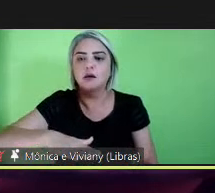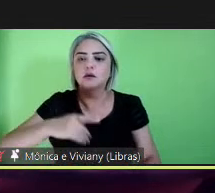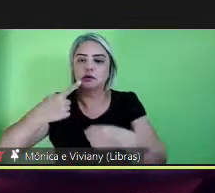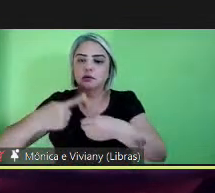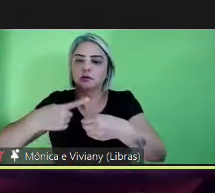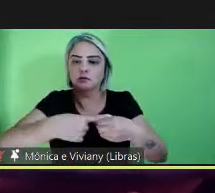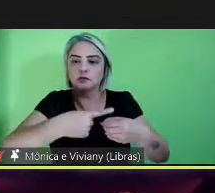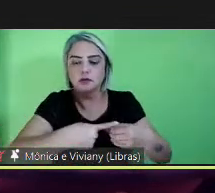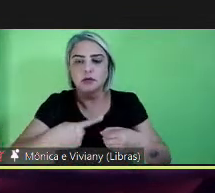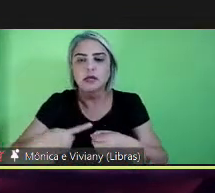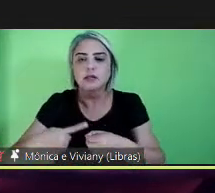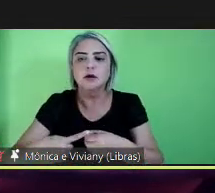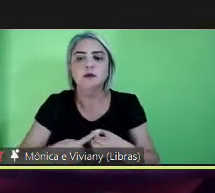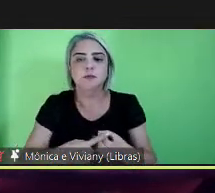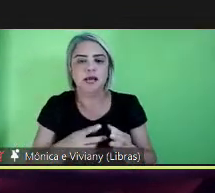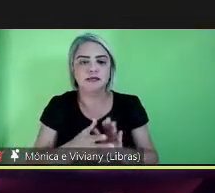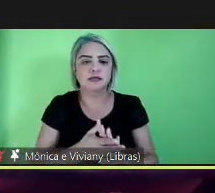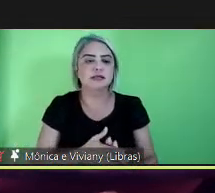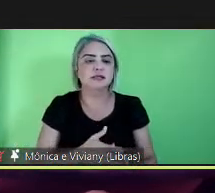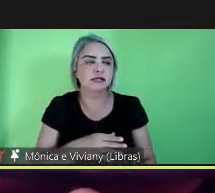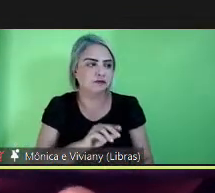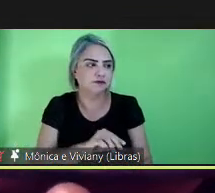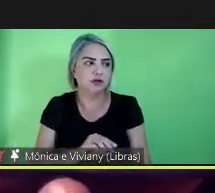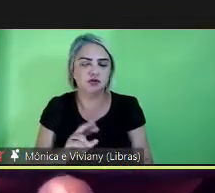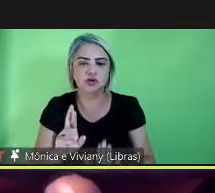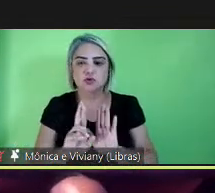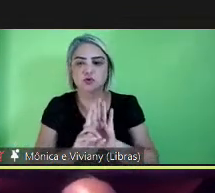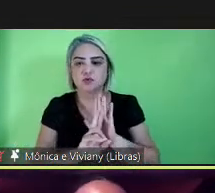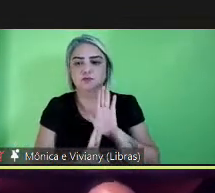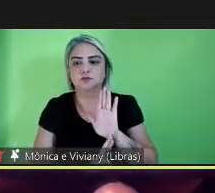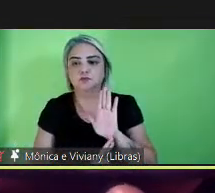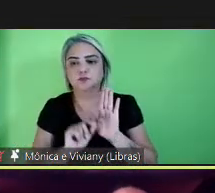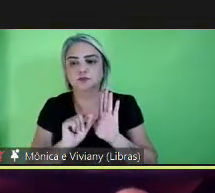needs. We have needs that relate